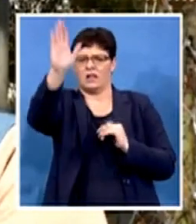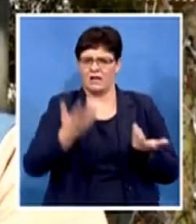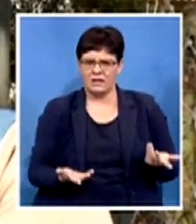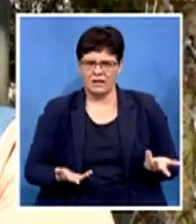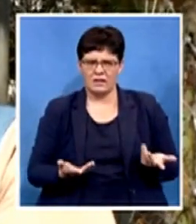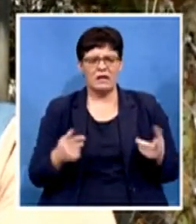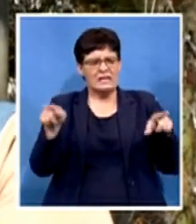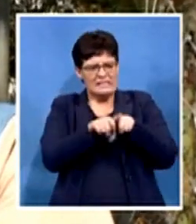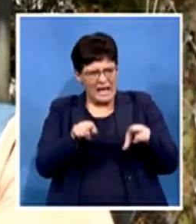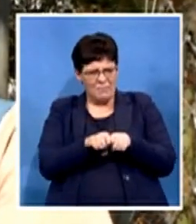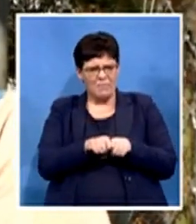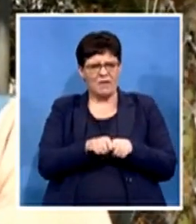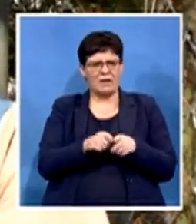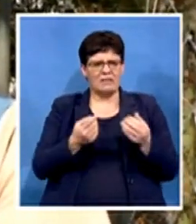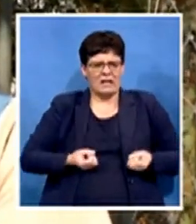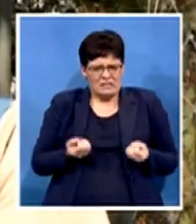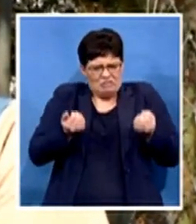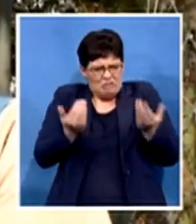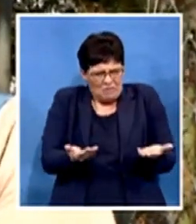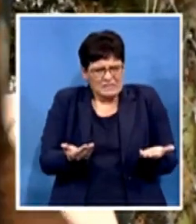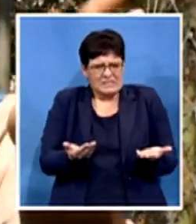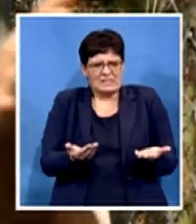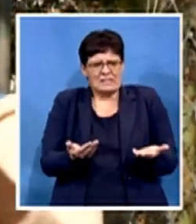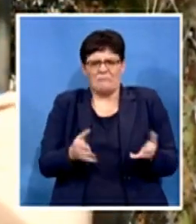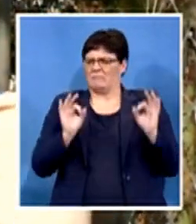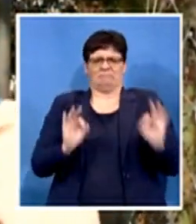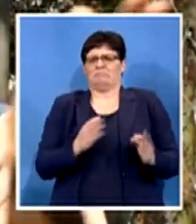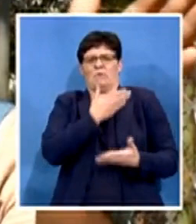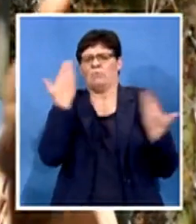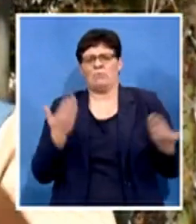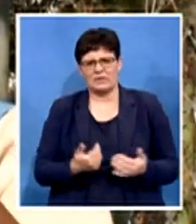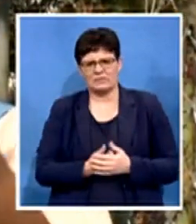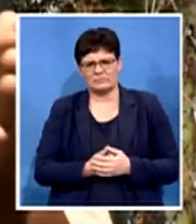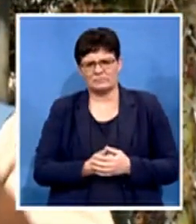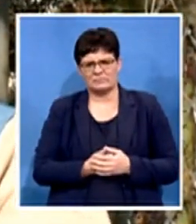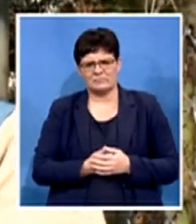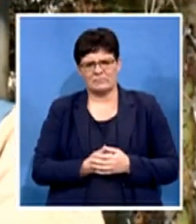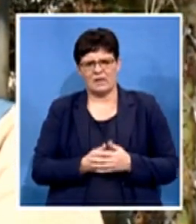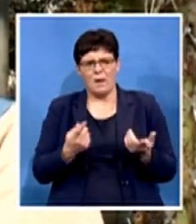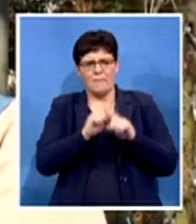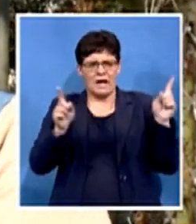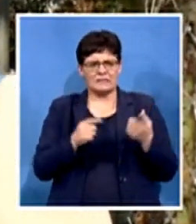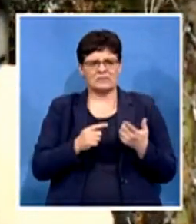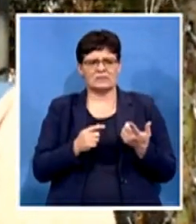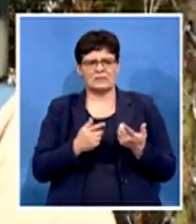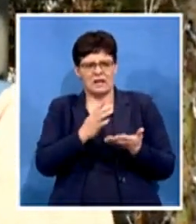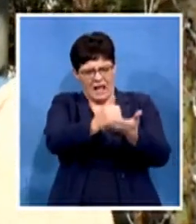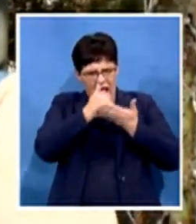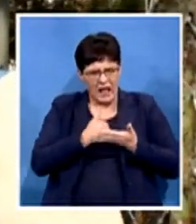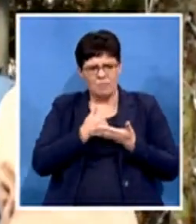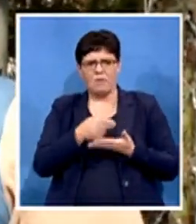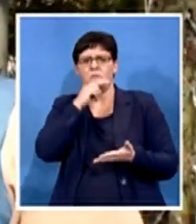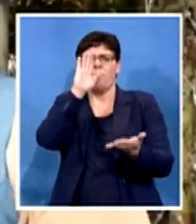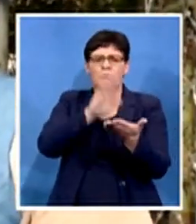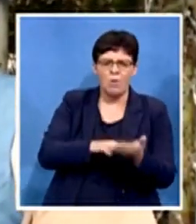tho ho hang no tsena nana ha isa le go ngodisetswa matlo ho thu go tlotlosa ka mona ho gone ho lukiswa matlo a dutse